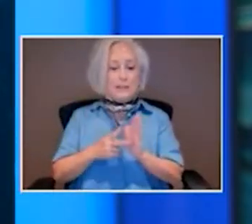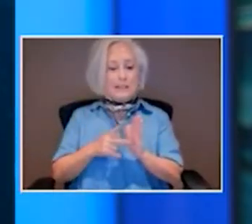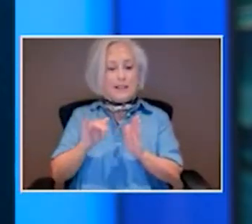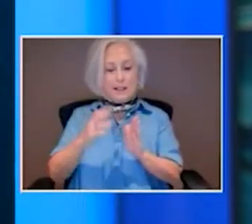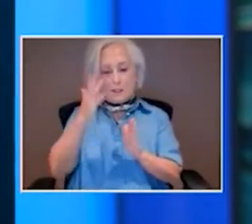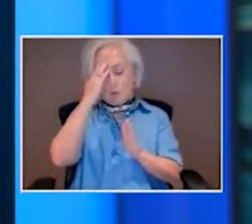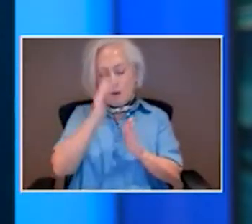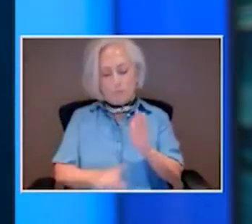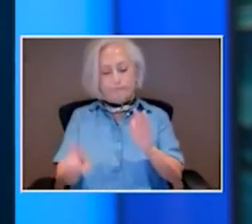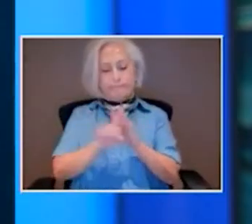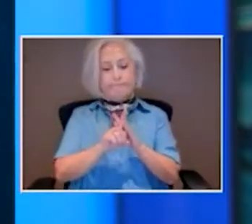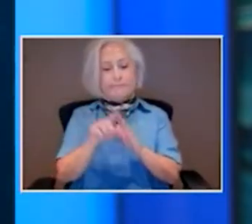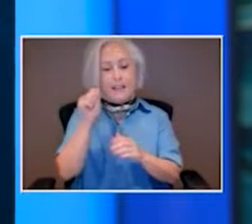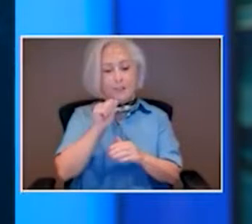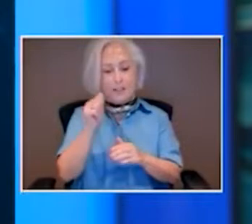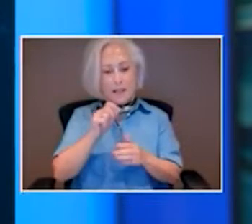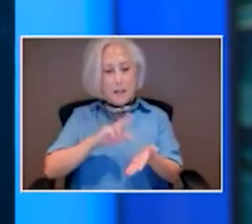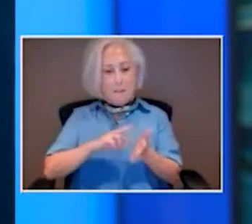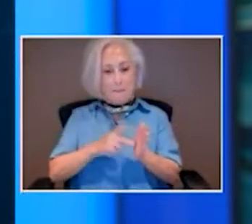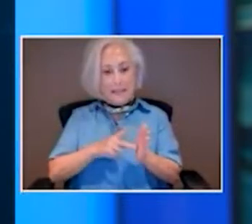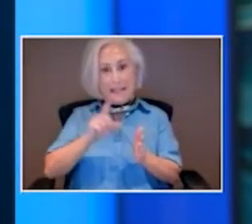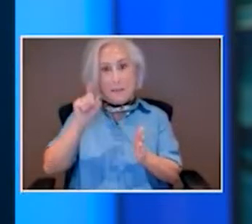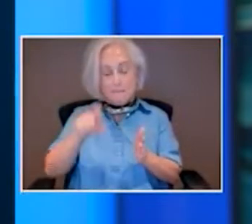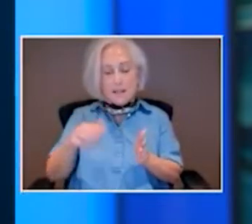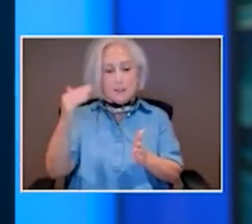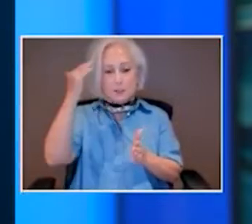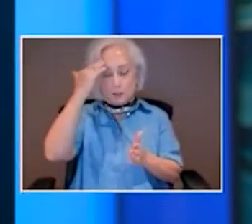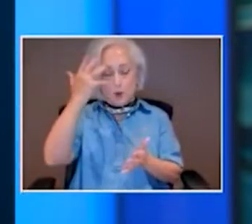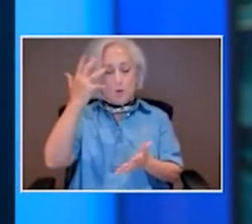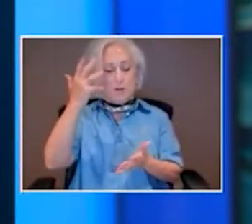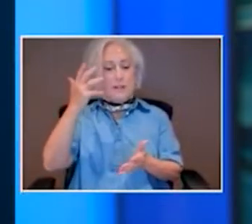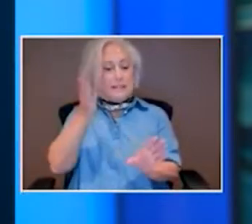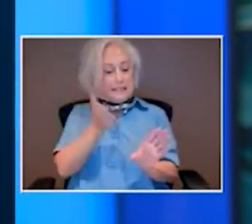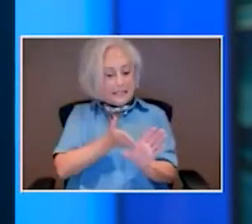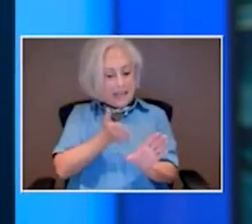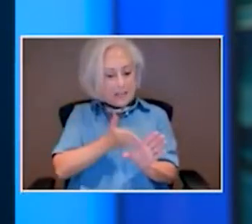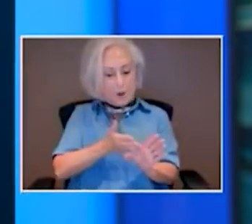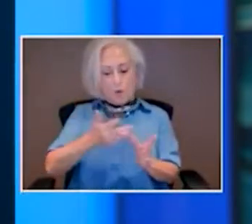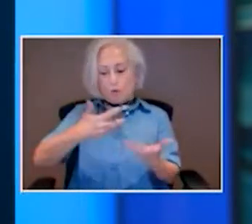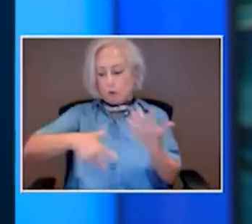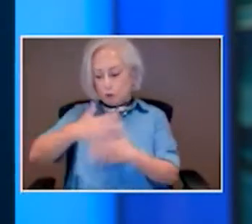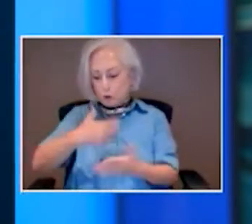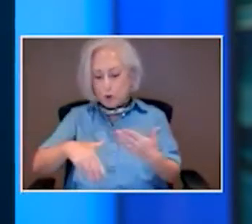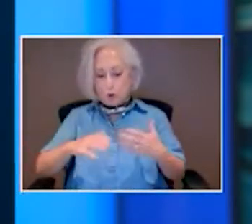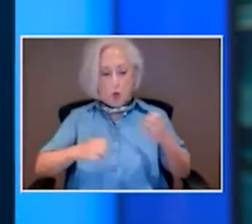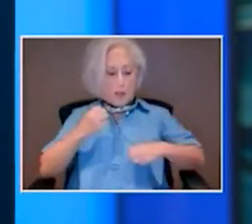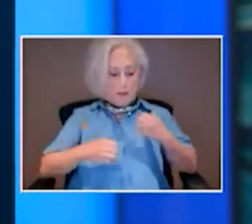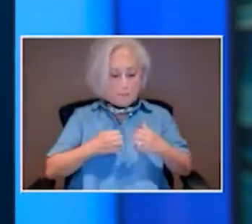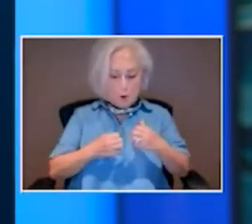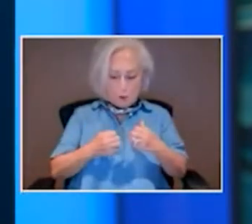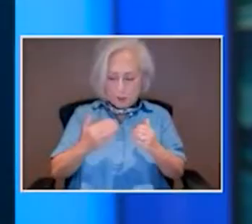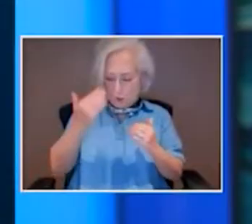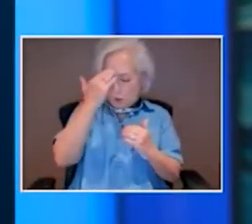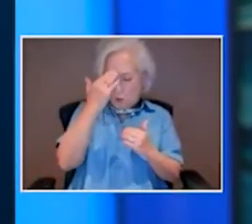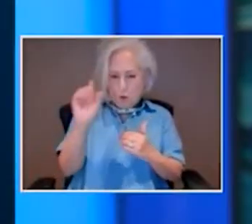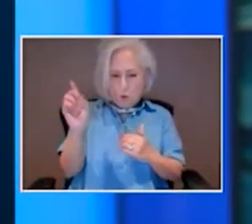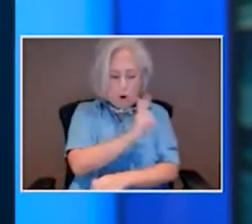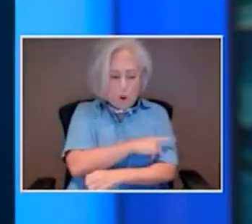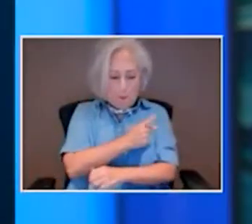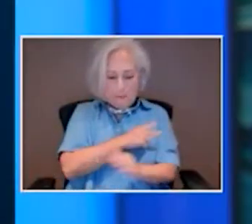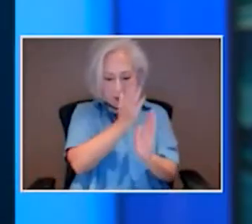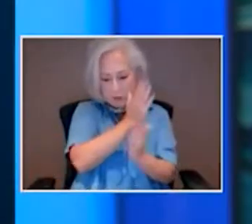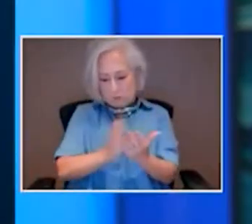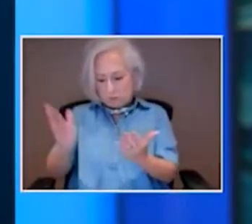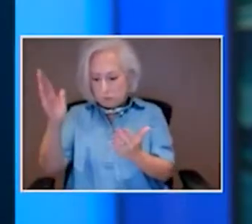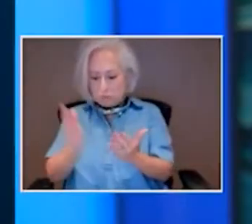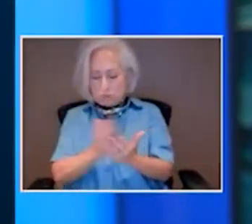understanding psychosocially, emotionally, where our patients are, and helping them through that part of the journey. At least it is for me.